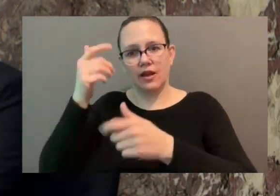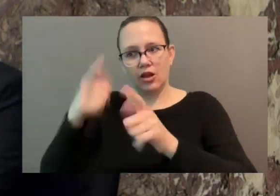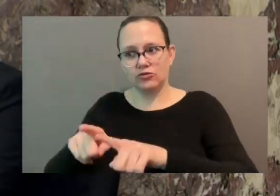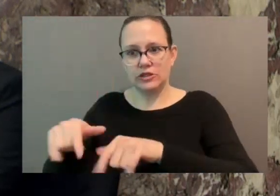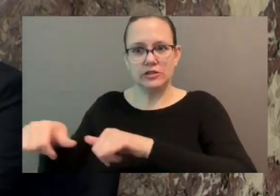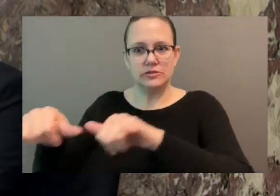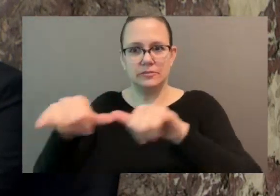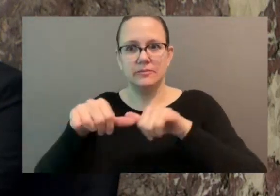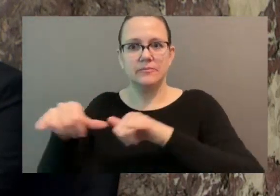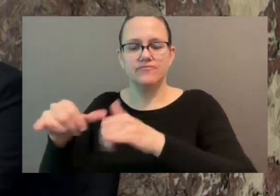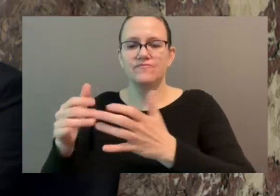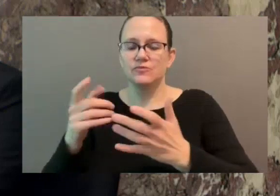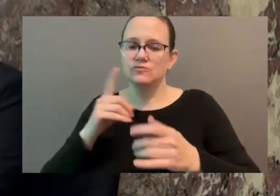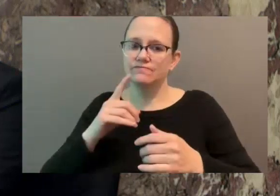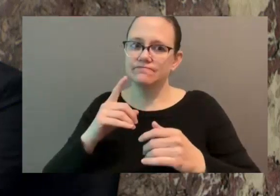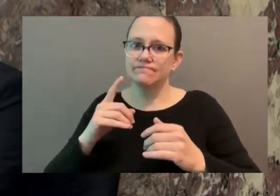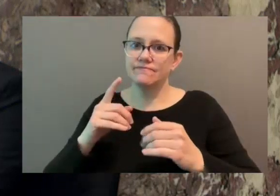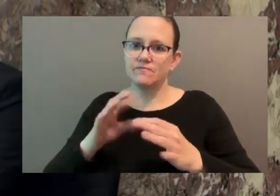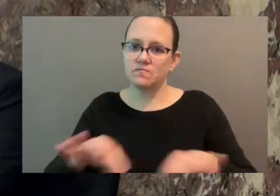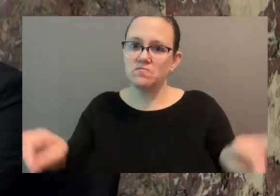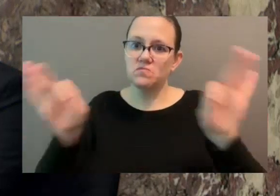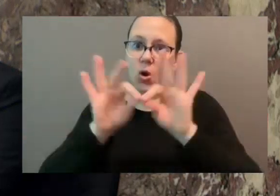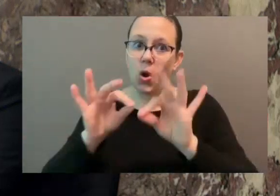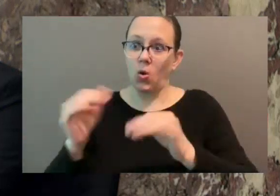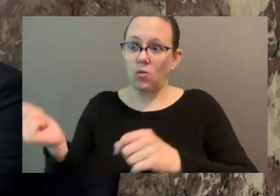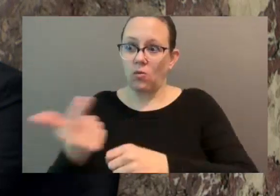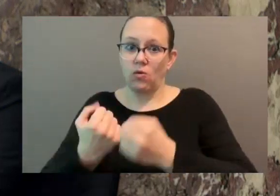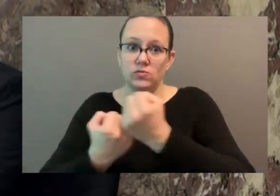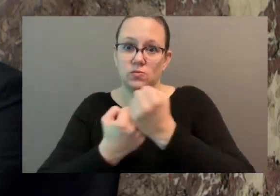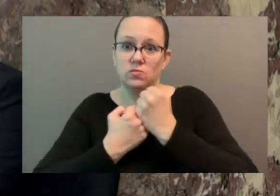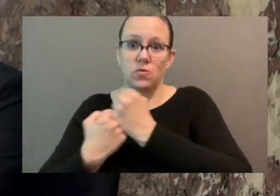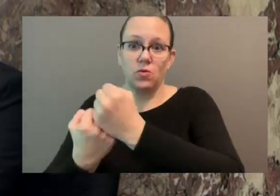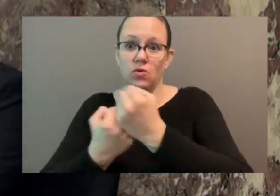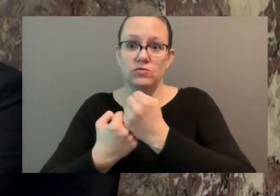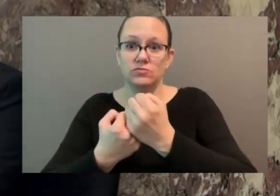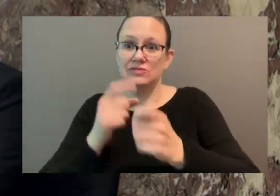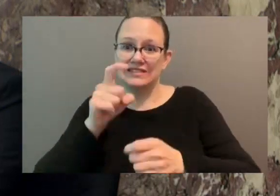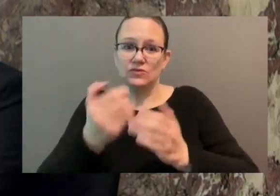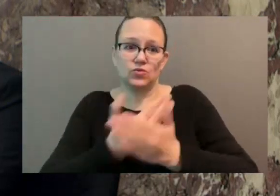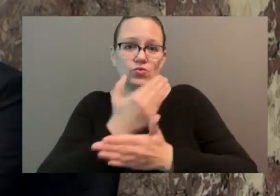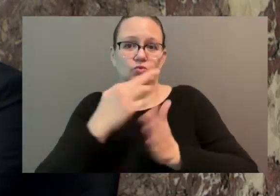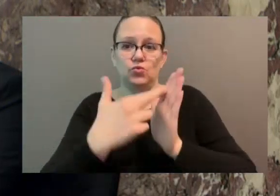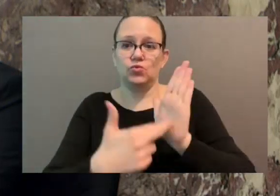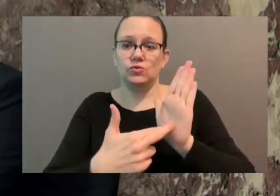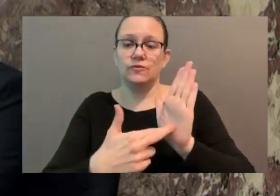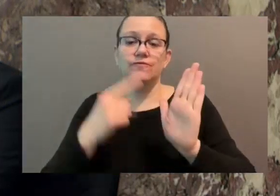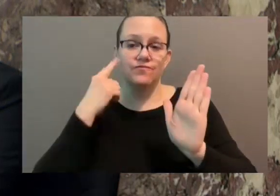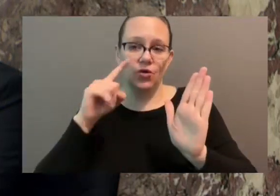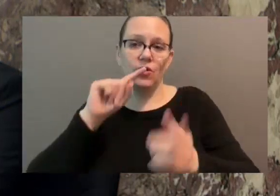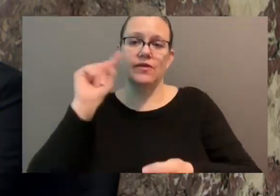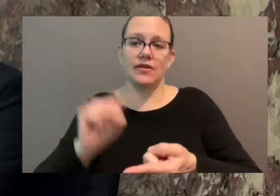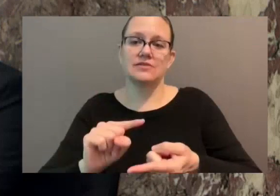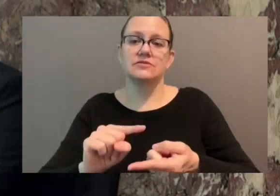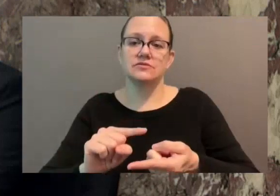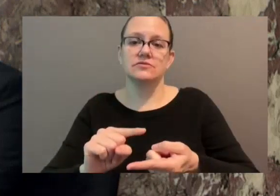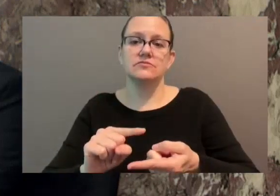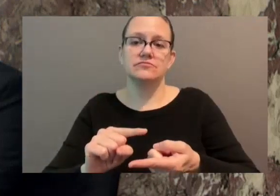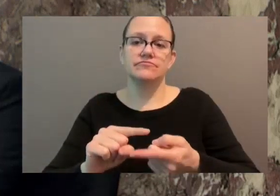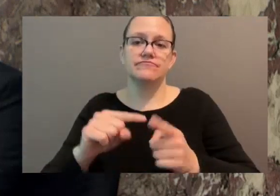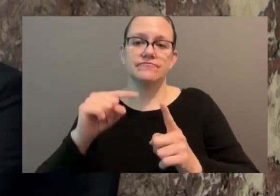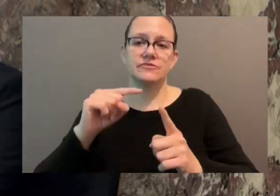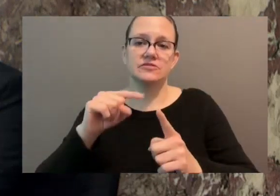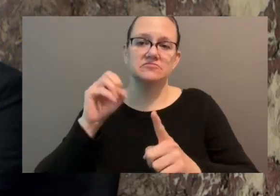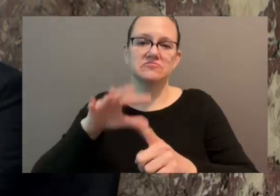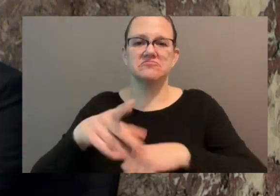Honourable Speaker. And we're going to continue to act both to protect people and to address